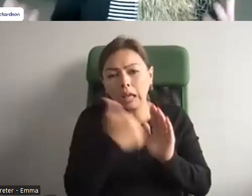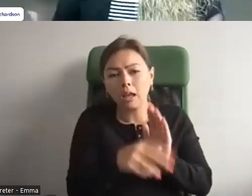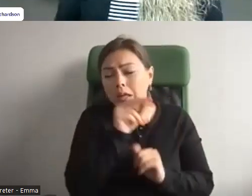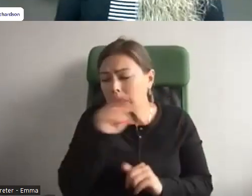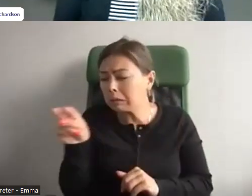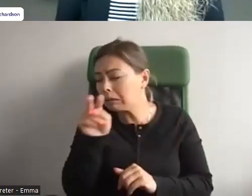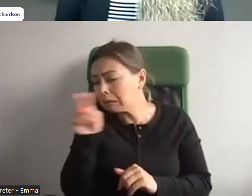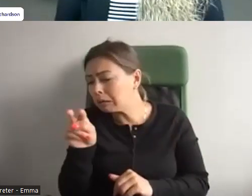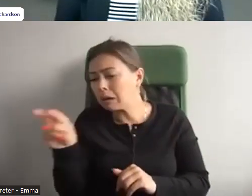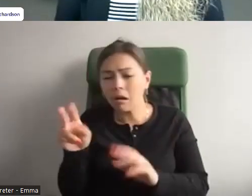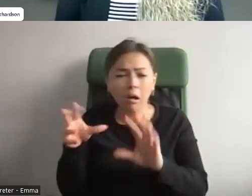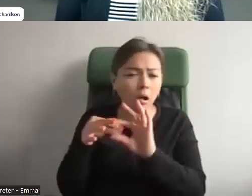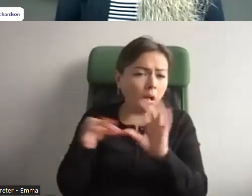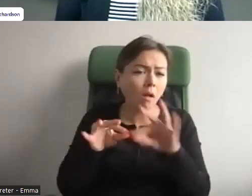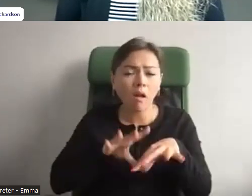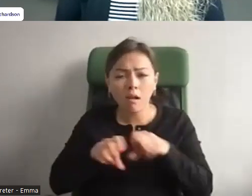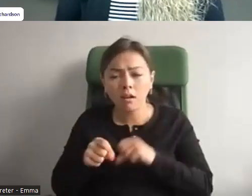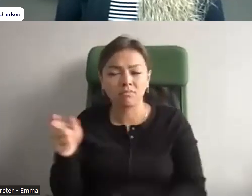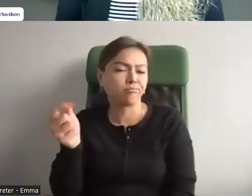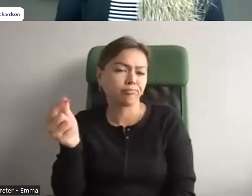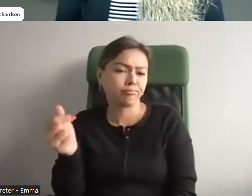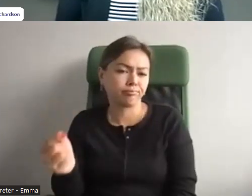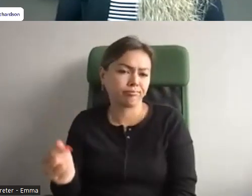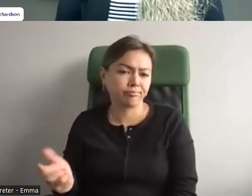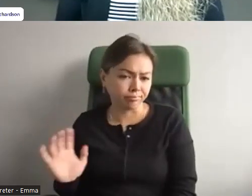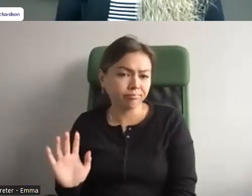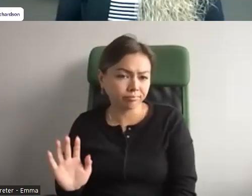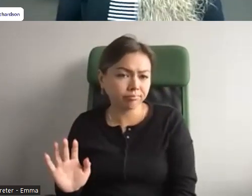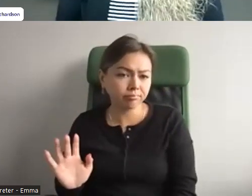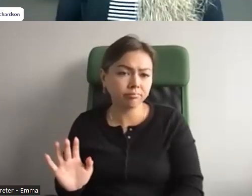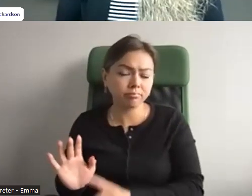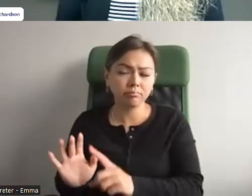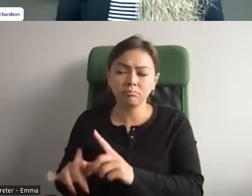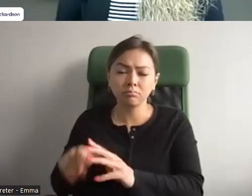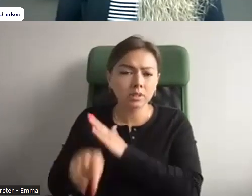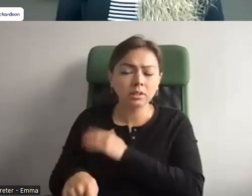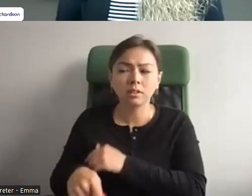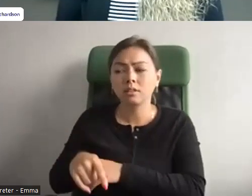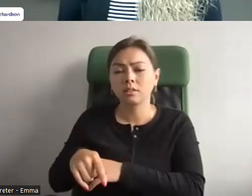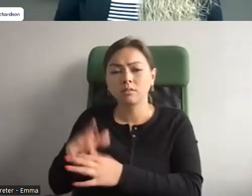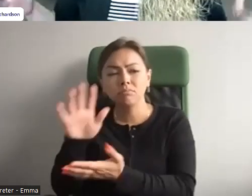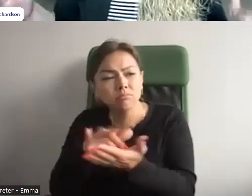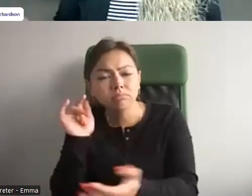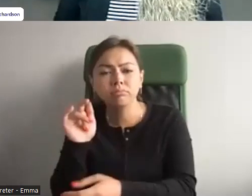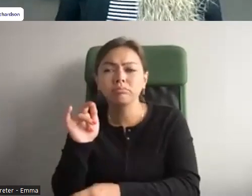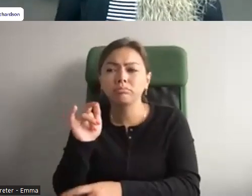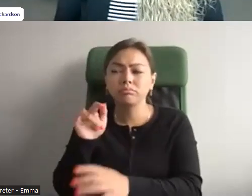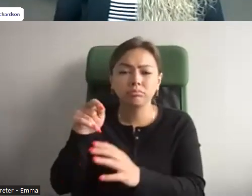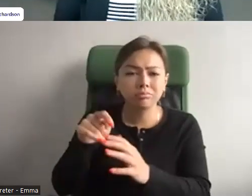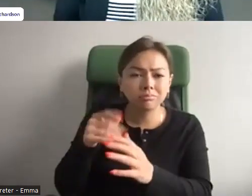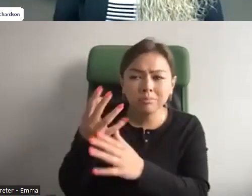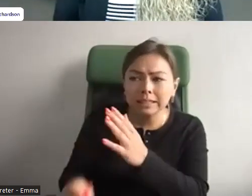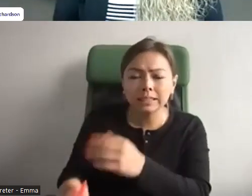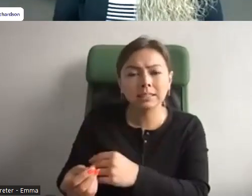about, their loved one missing or being murdered or being sexually violated, or any of the other number of gender-based